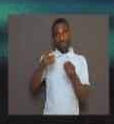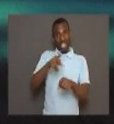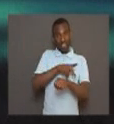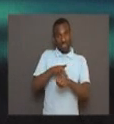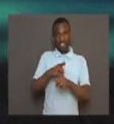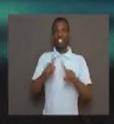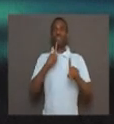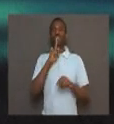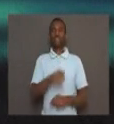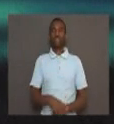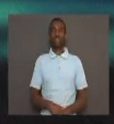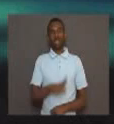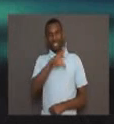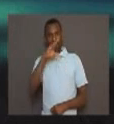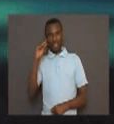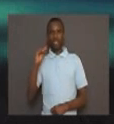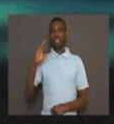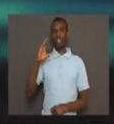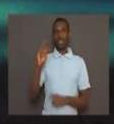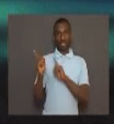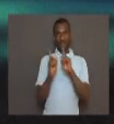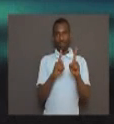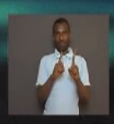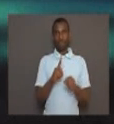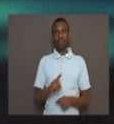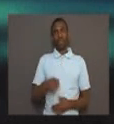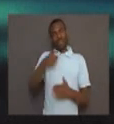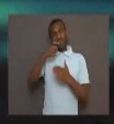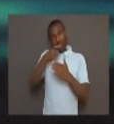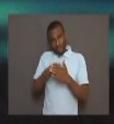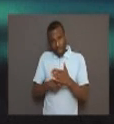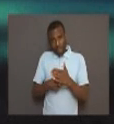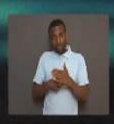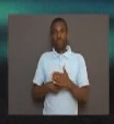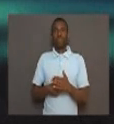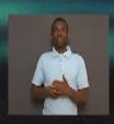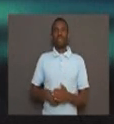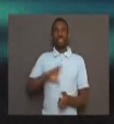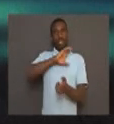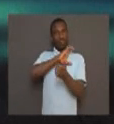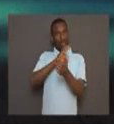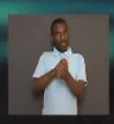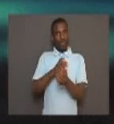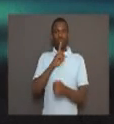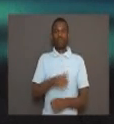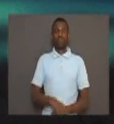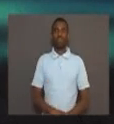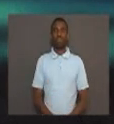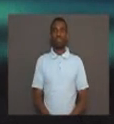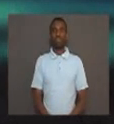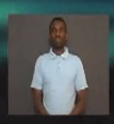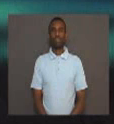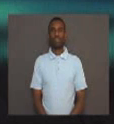phase difference and C is the value of the capacitance.